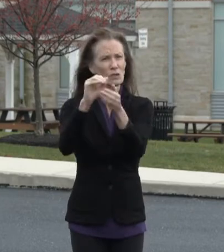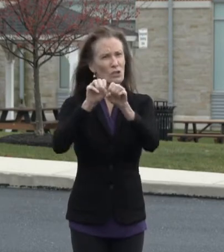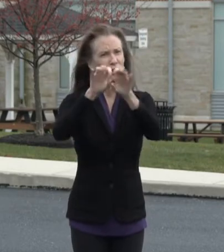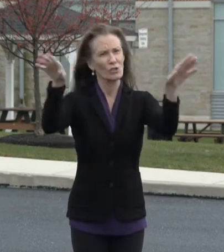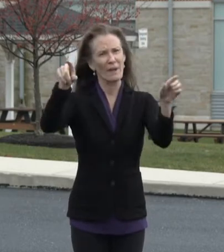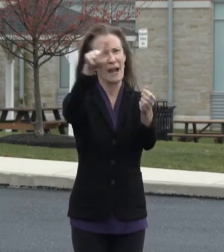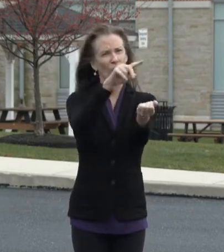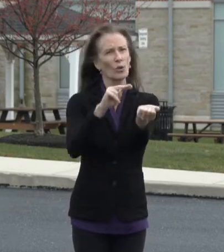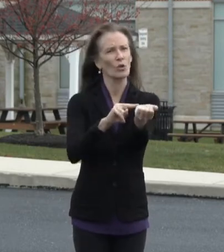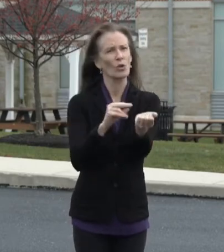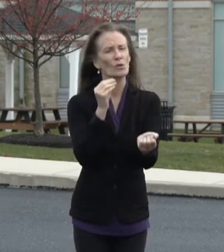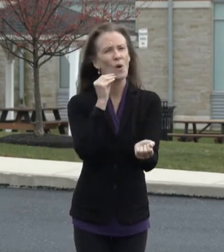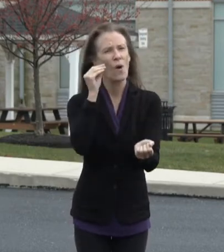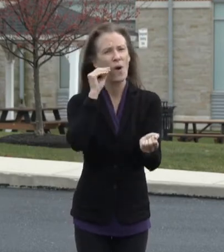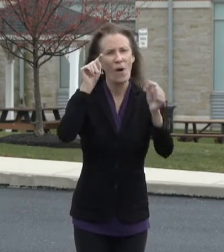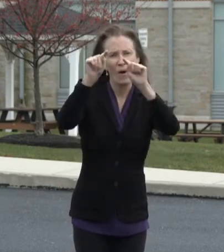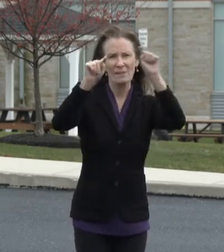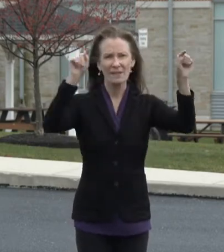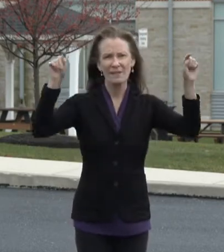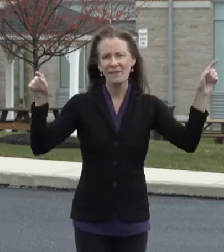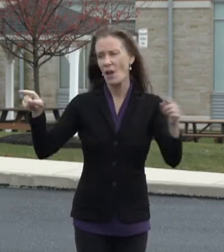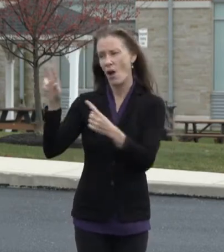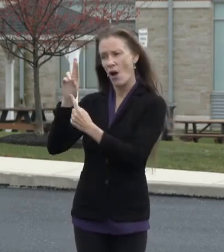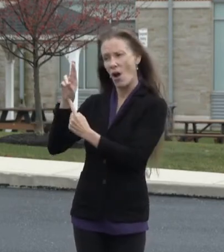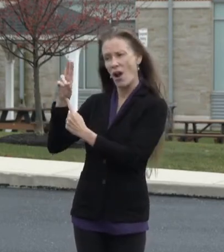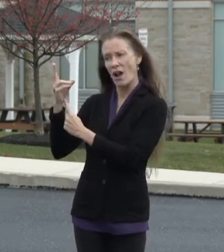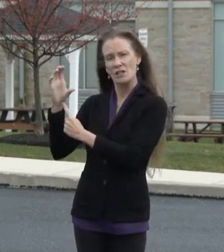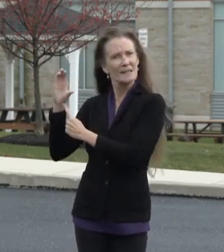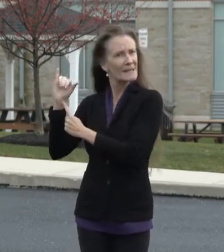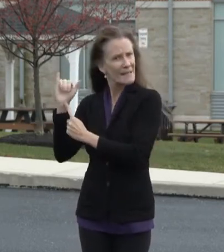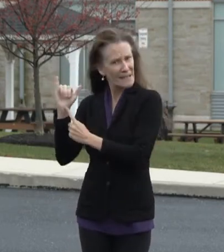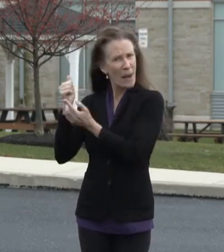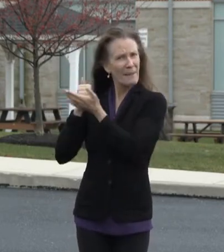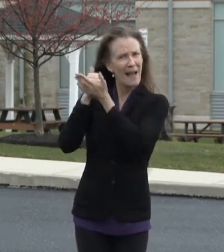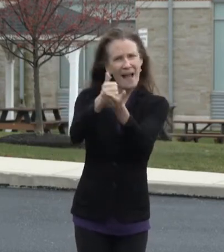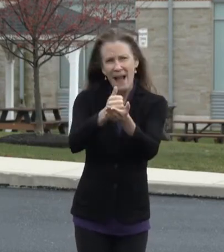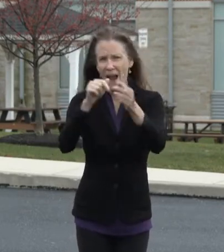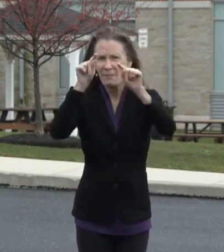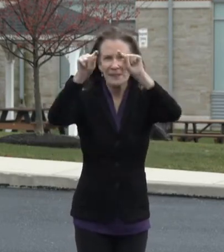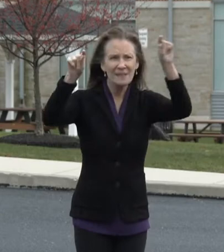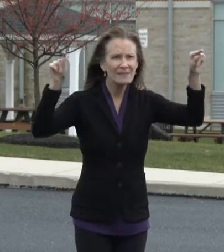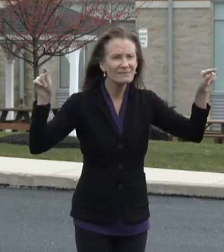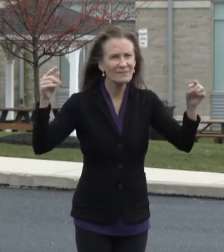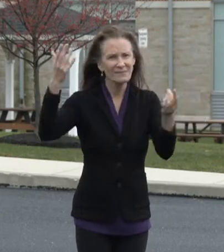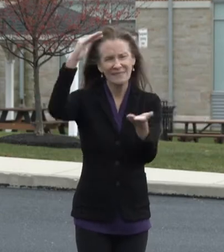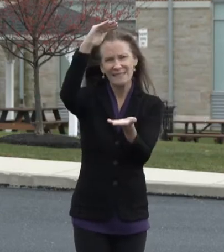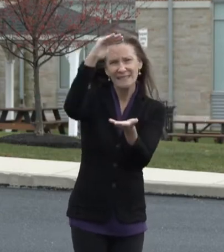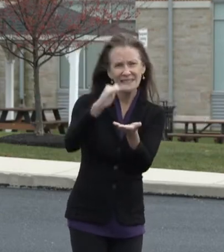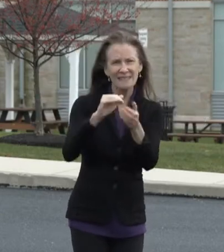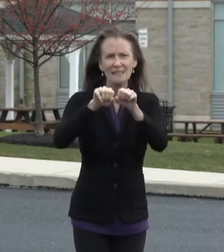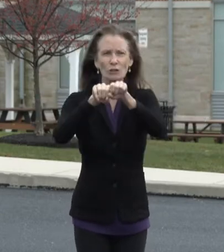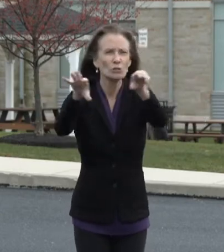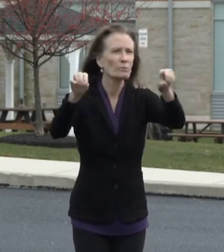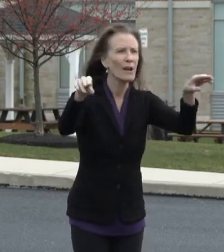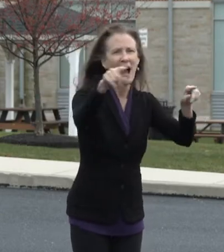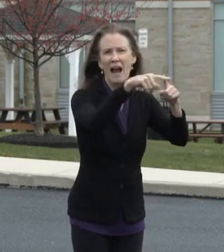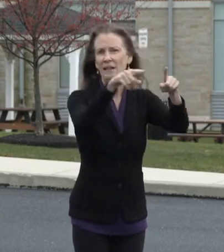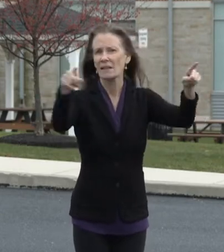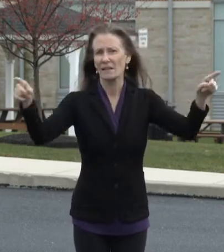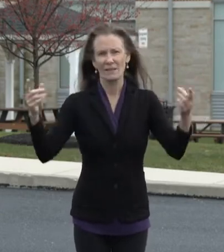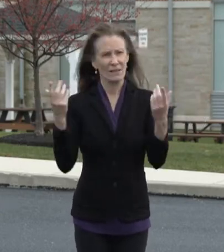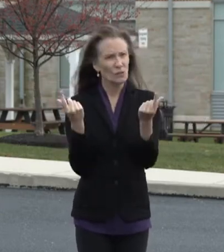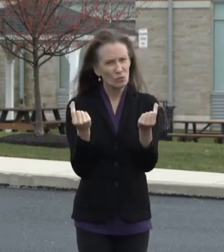assistance in the direction of the RIC was that we did everything right leading up to the outbreak. So our issue was directed more